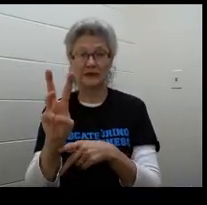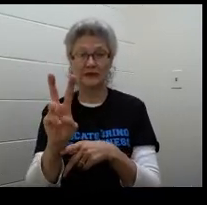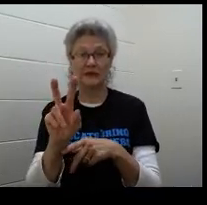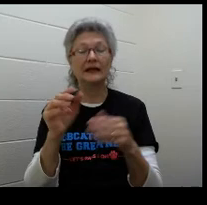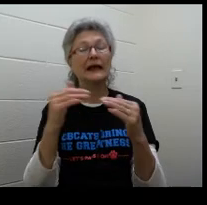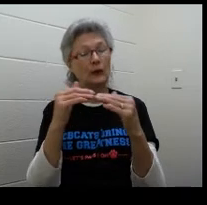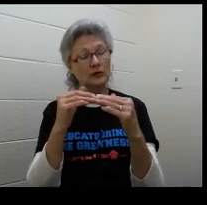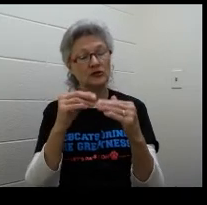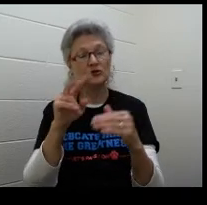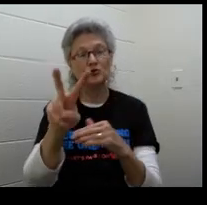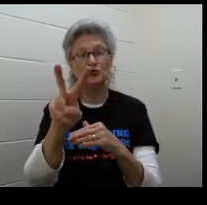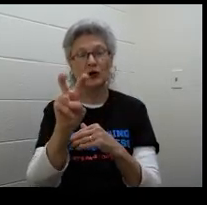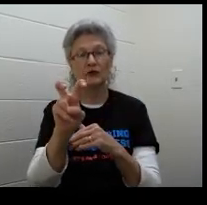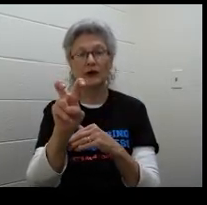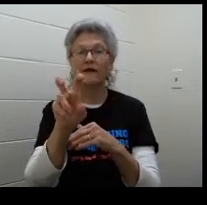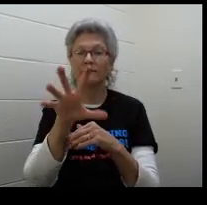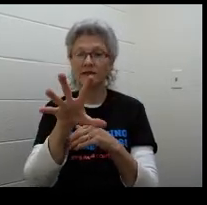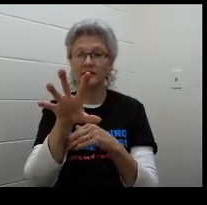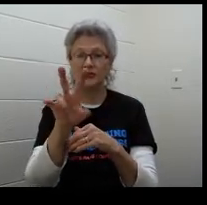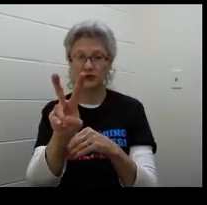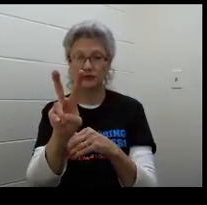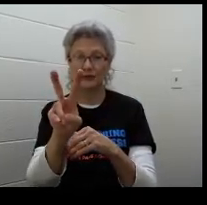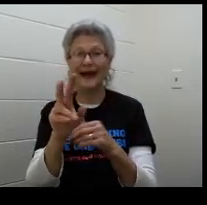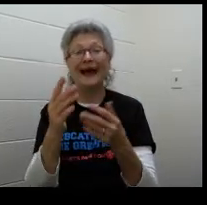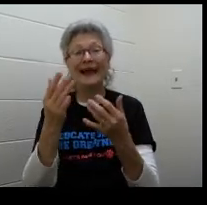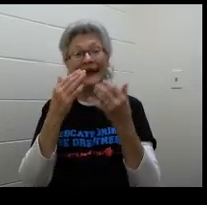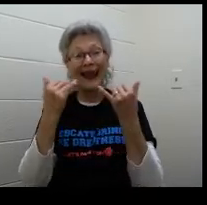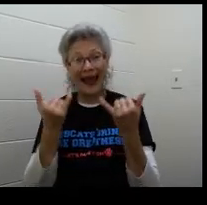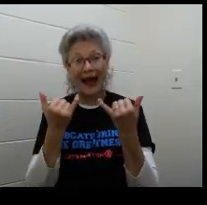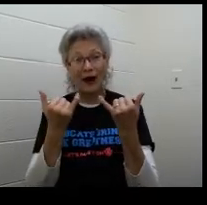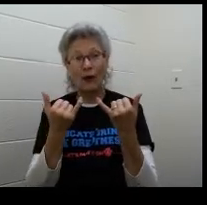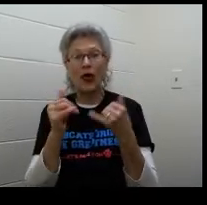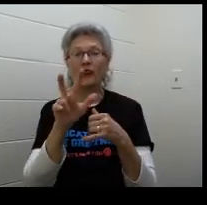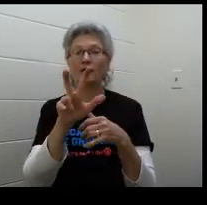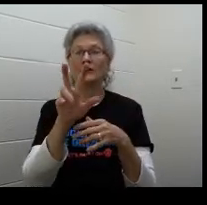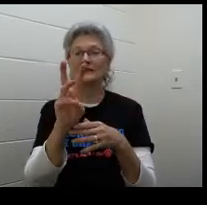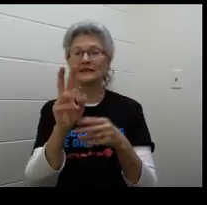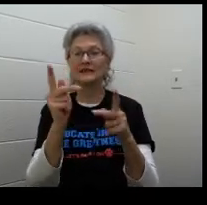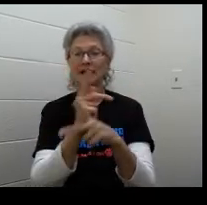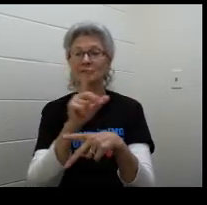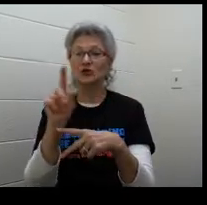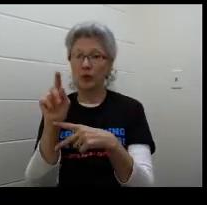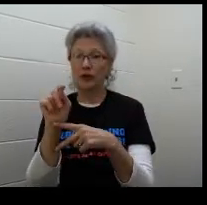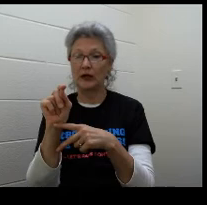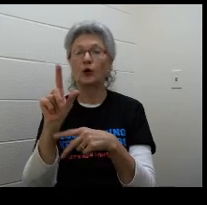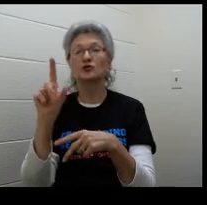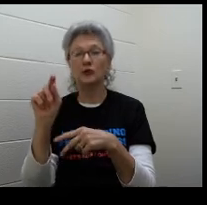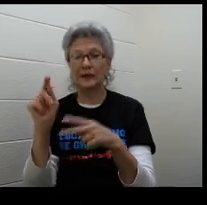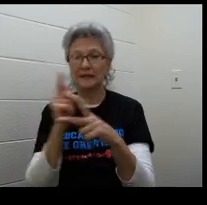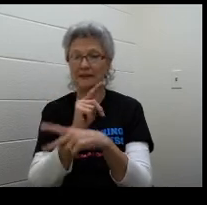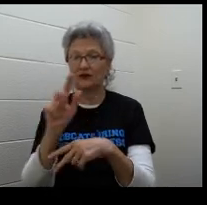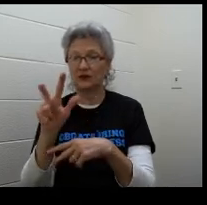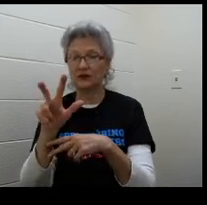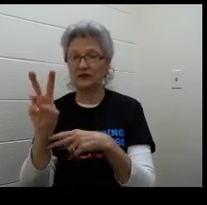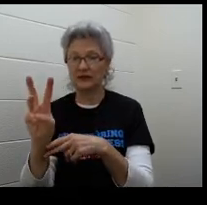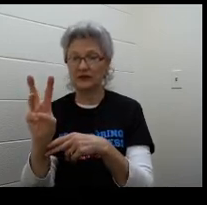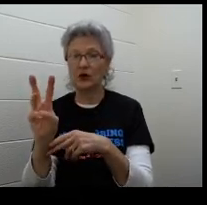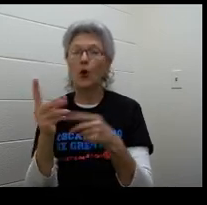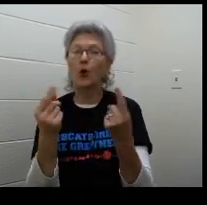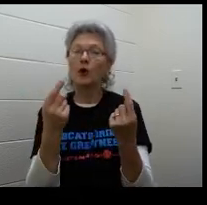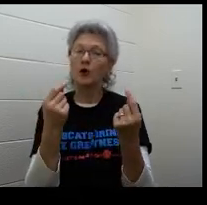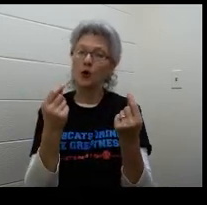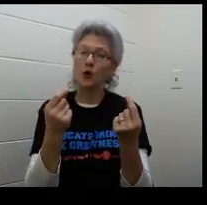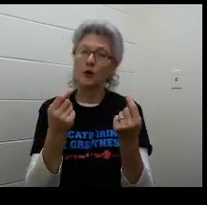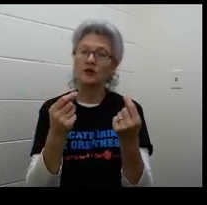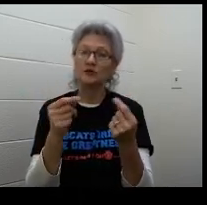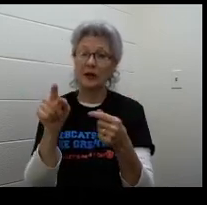is 252. Now let's worry about what 36 times 20 is. And so what we're going to do is we're going to throw